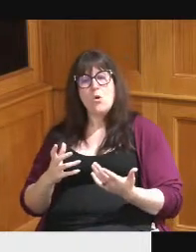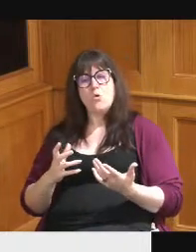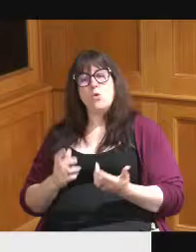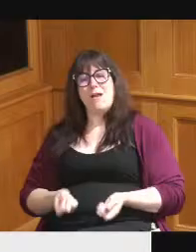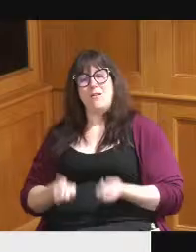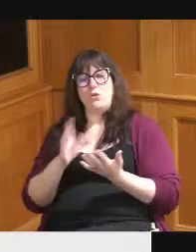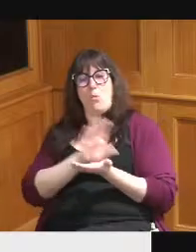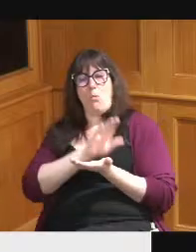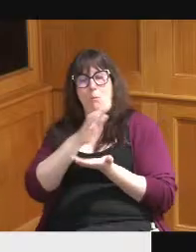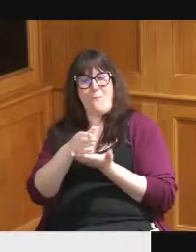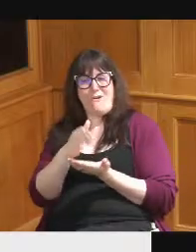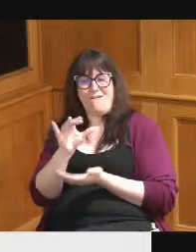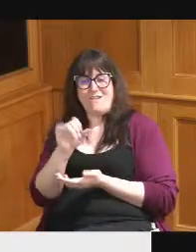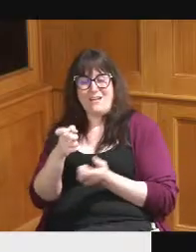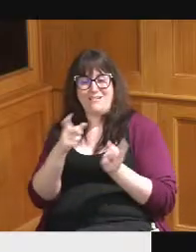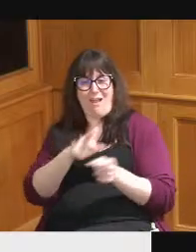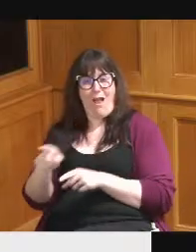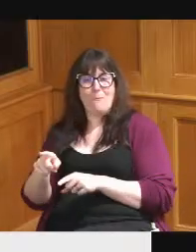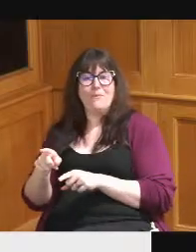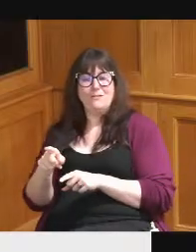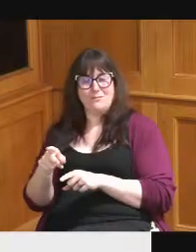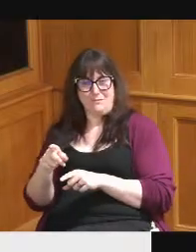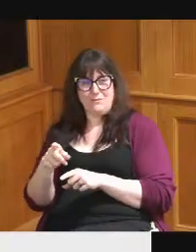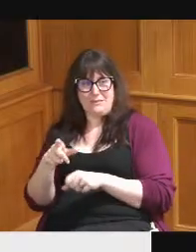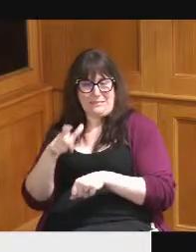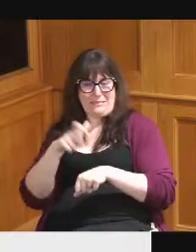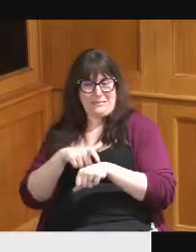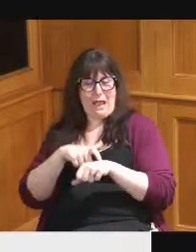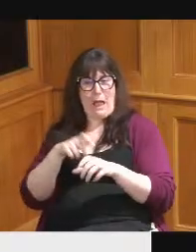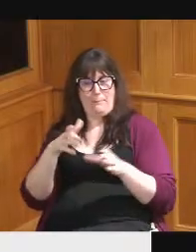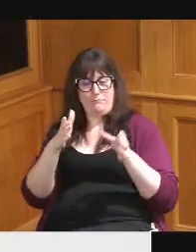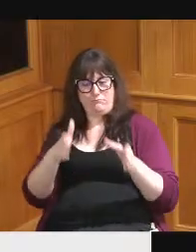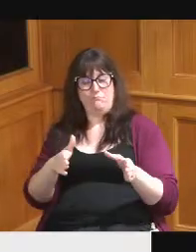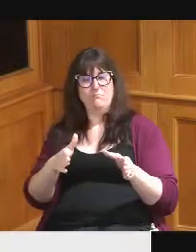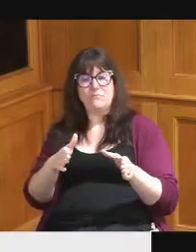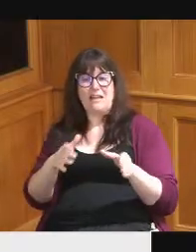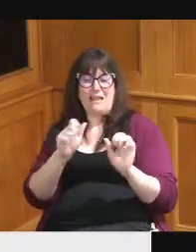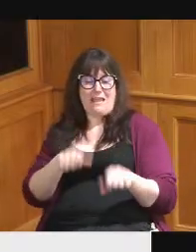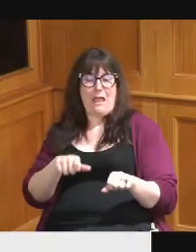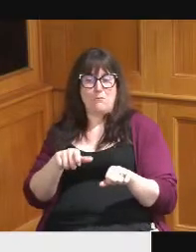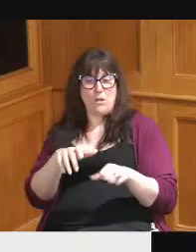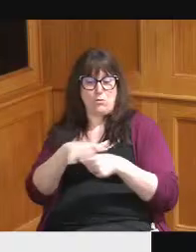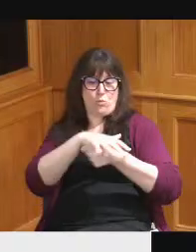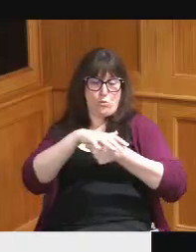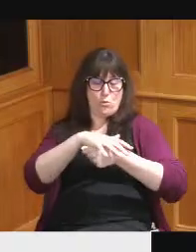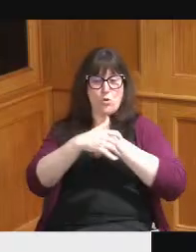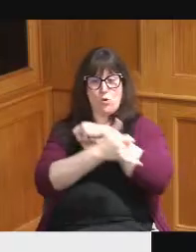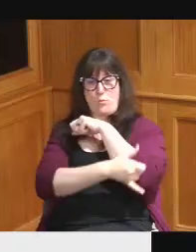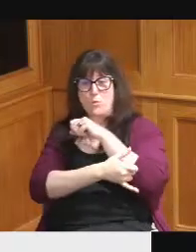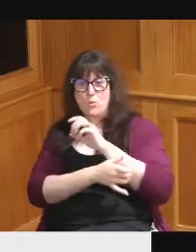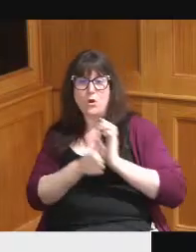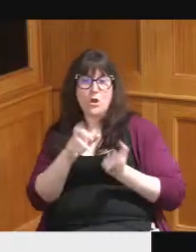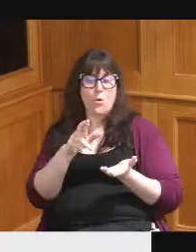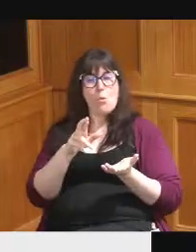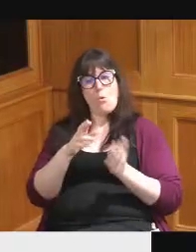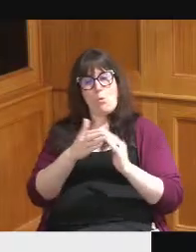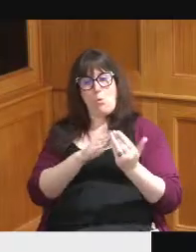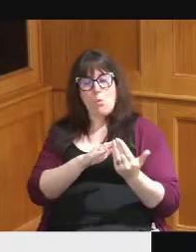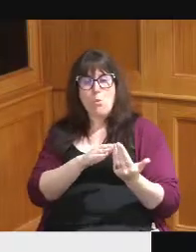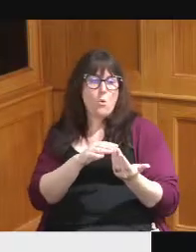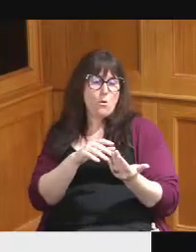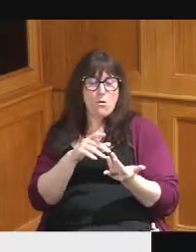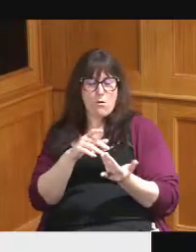given time period, possibly broken down by local community, and stratified by things